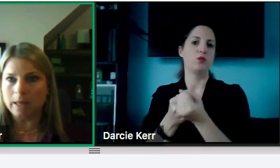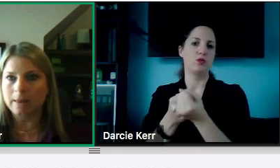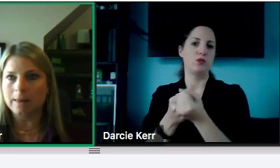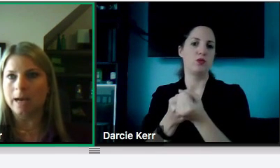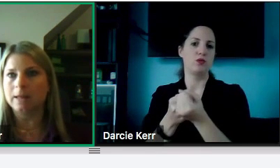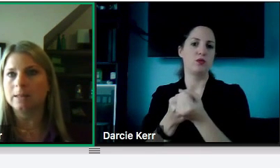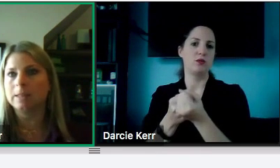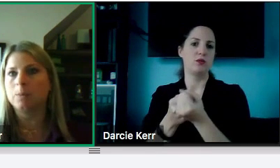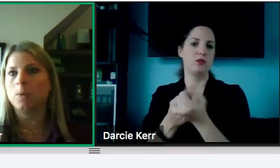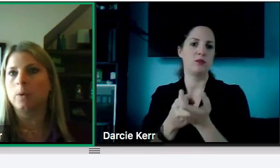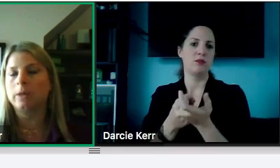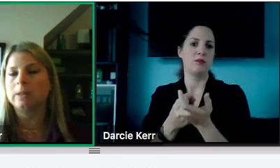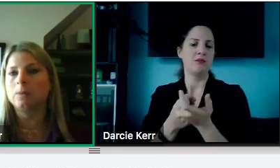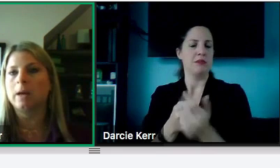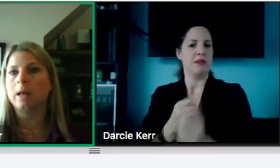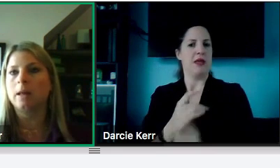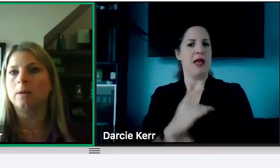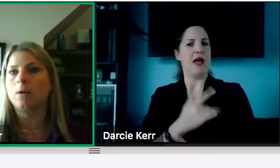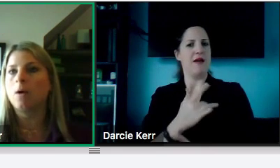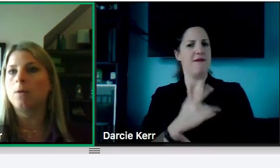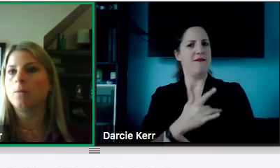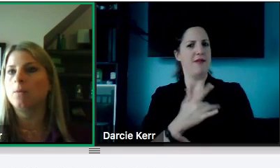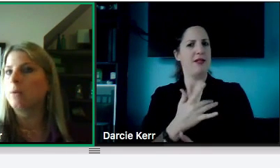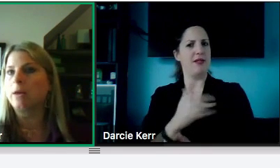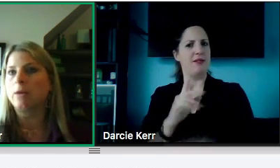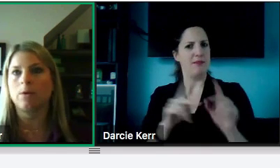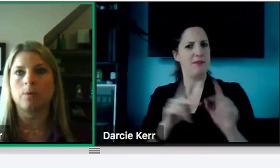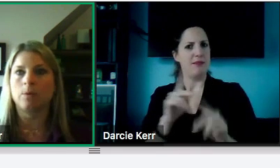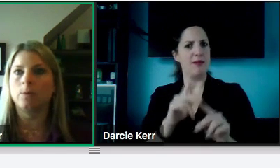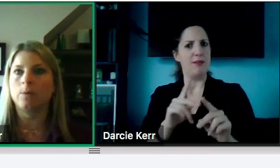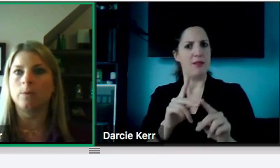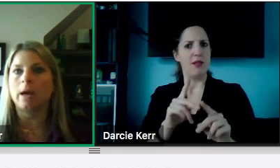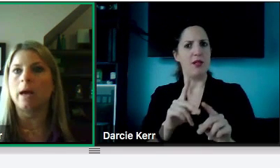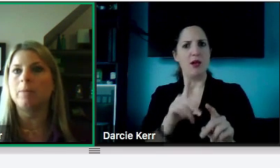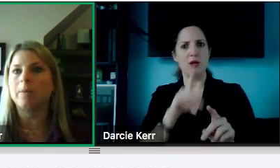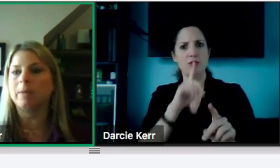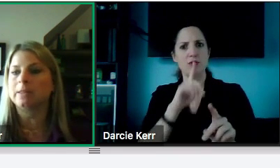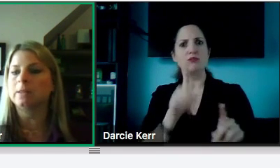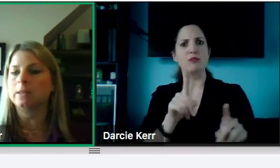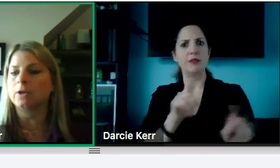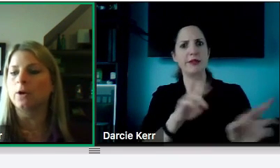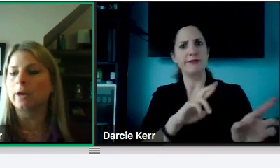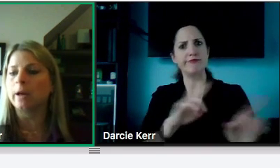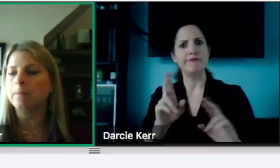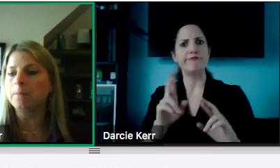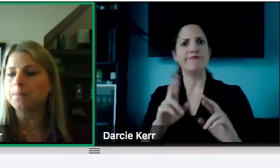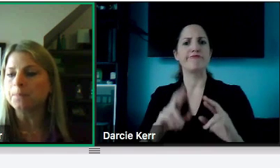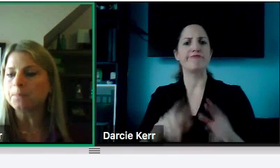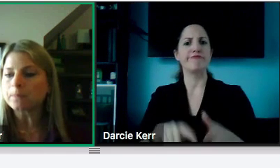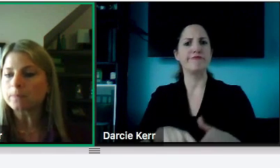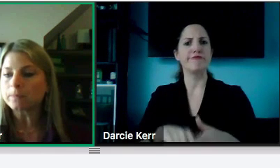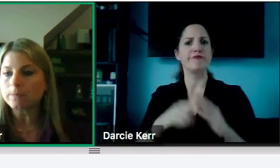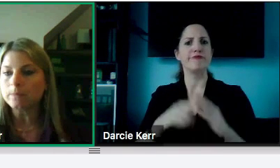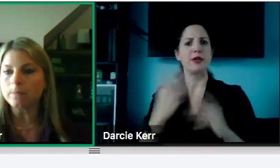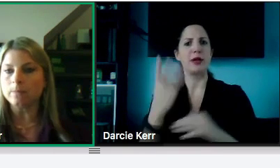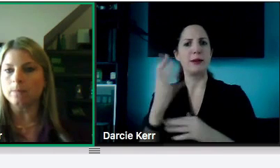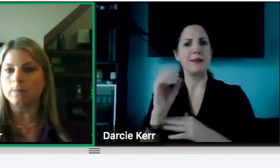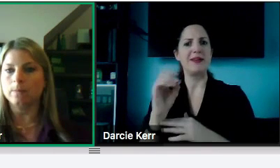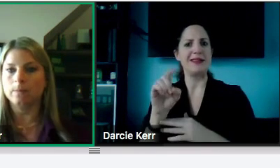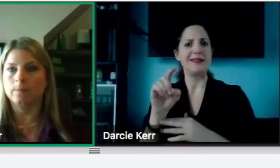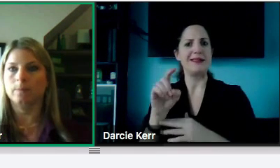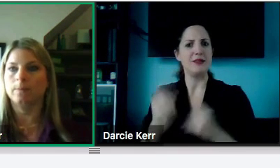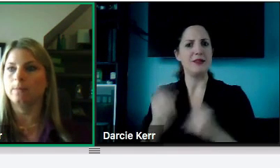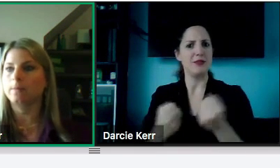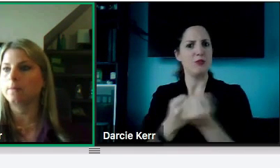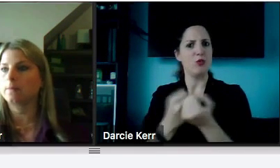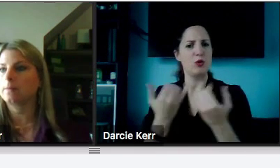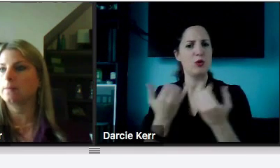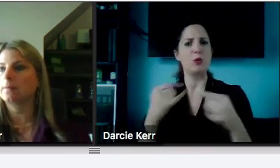you know, need that support as well, right through the business startup.